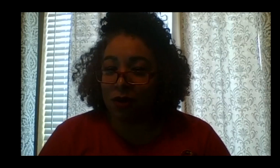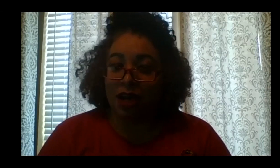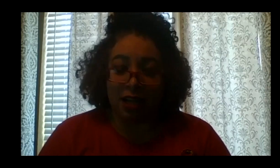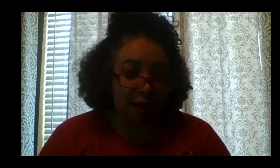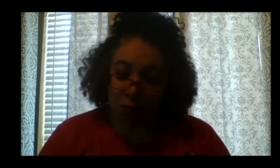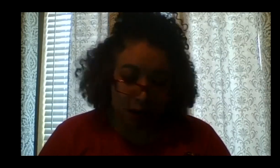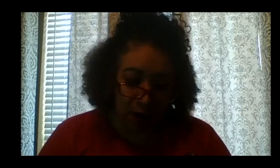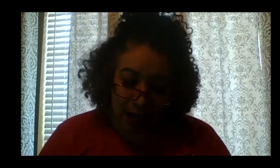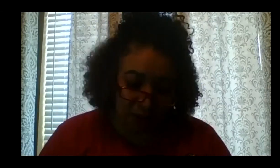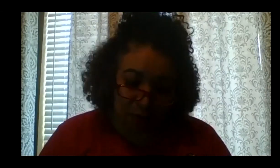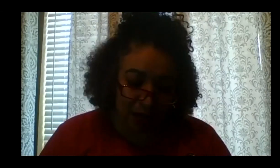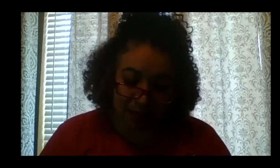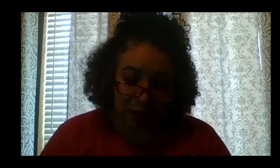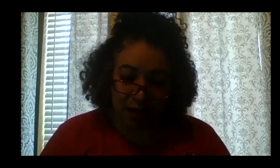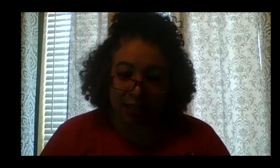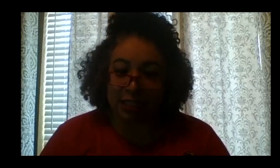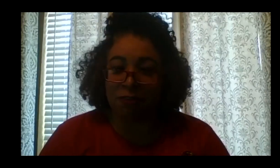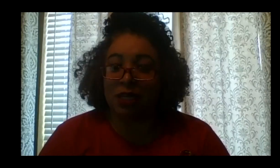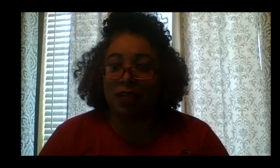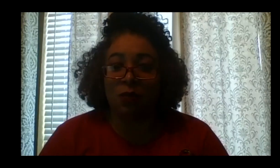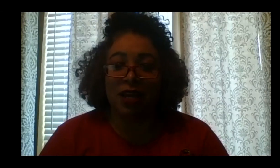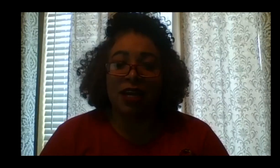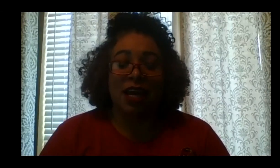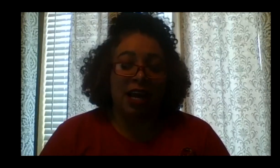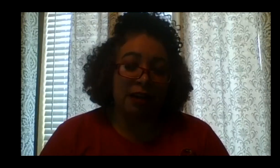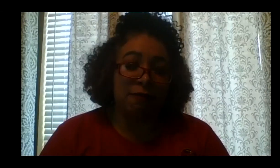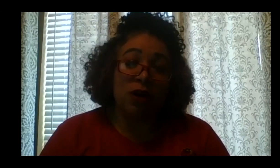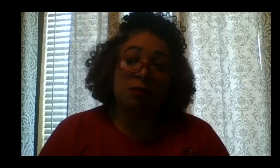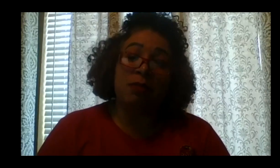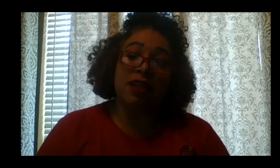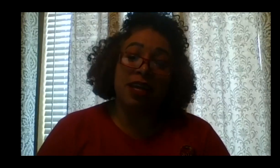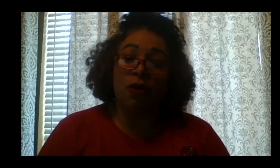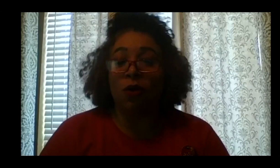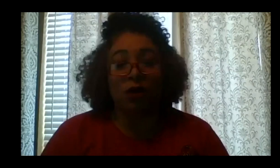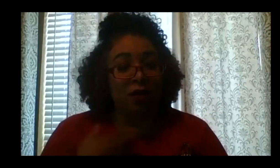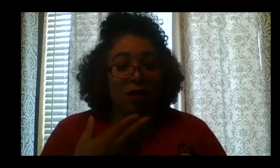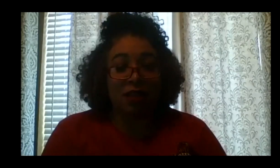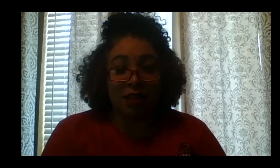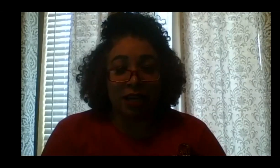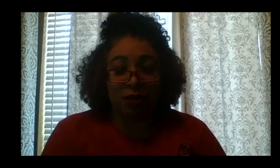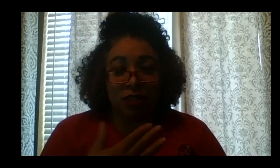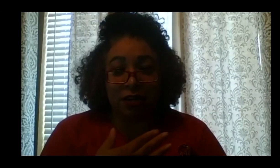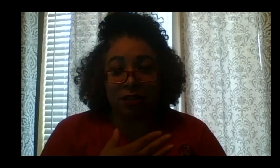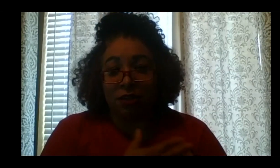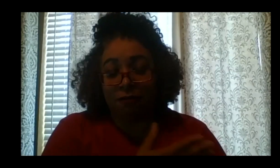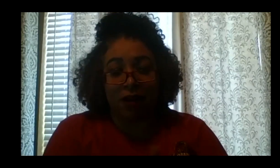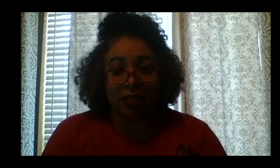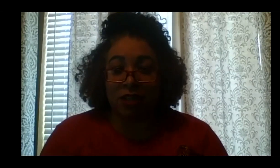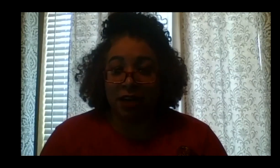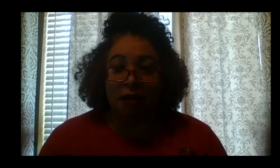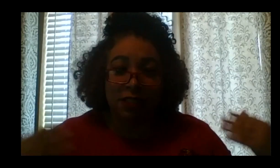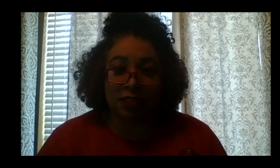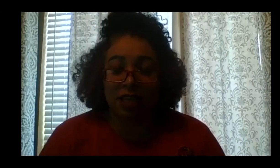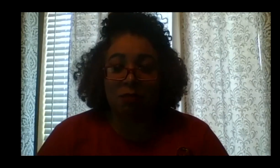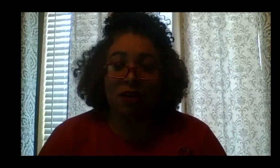sbroussard11@lamar.edu. A lot of you probably already have all my contact information anyway, and I can forward them to Bethany. Or Bethany, can you share your financial